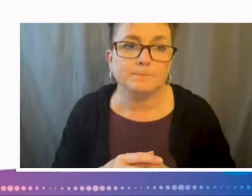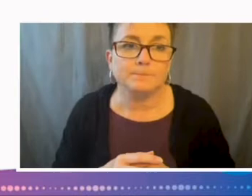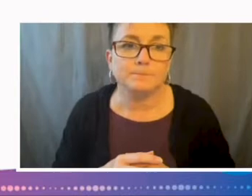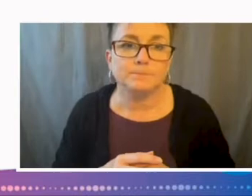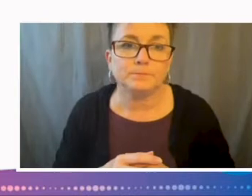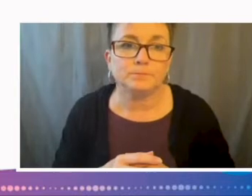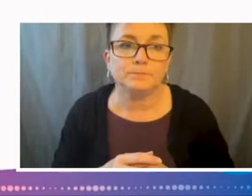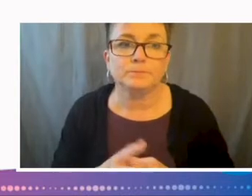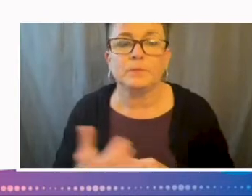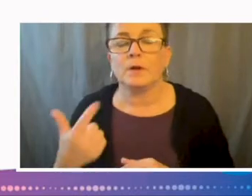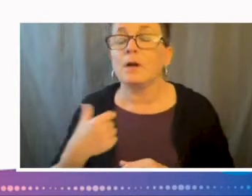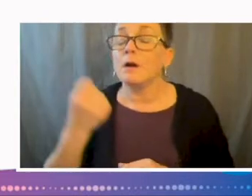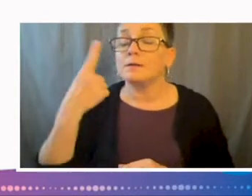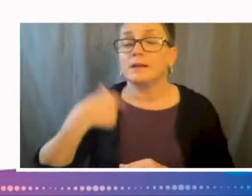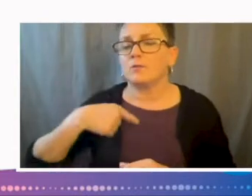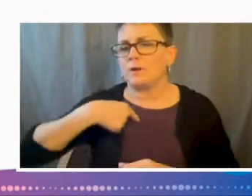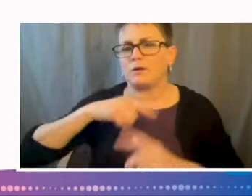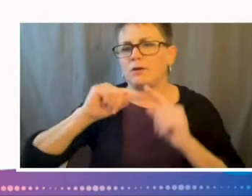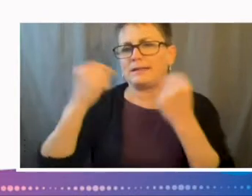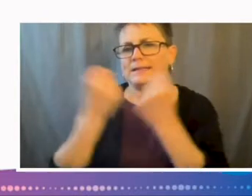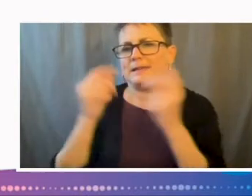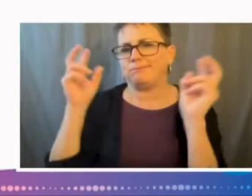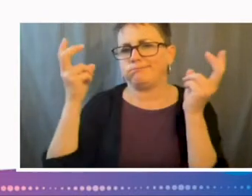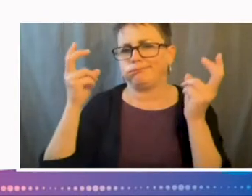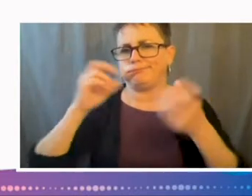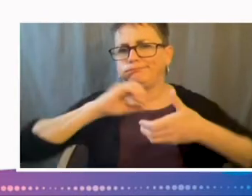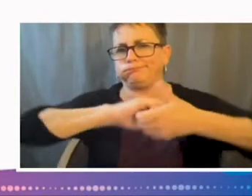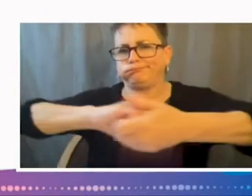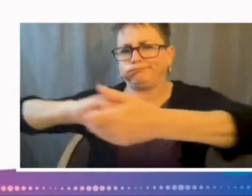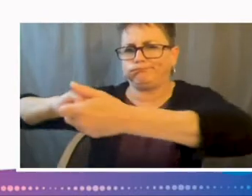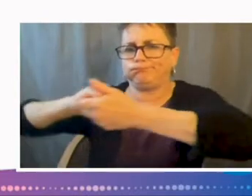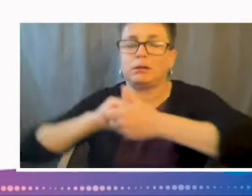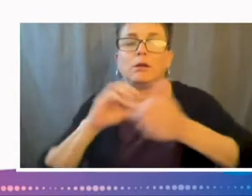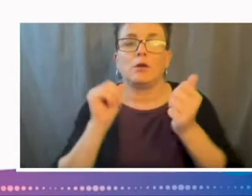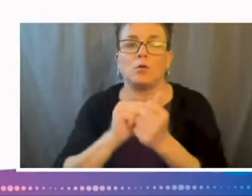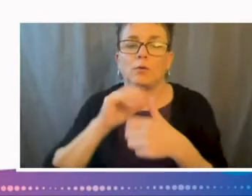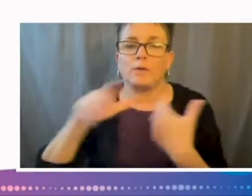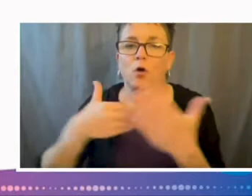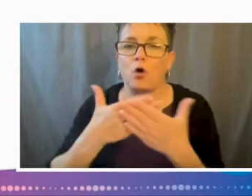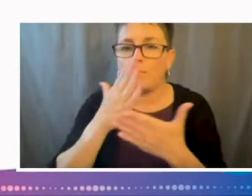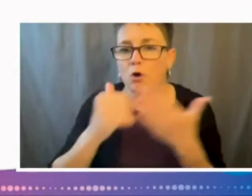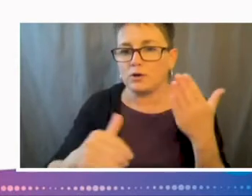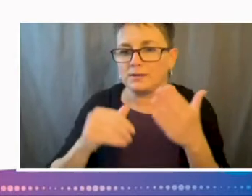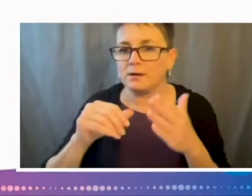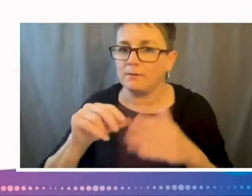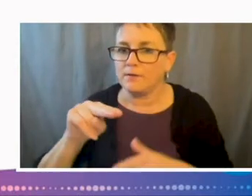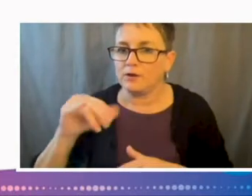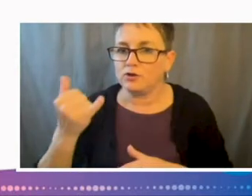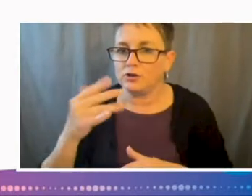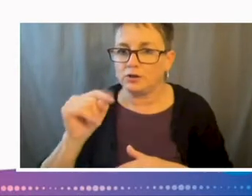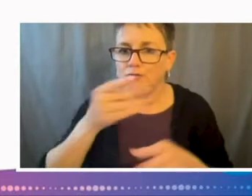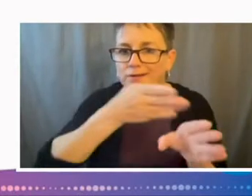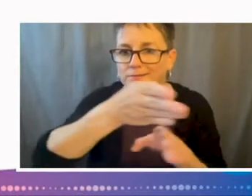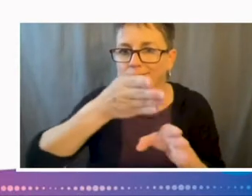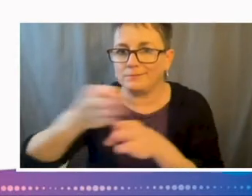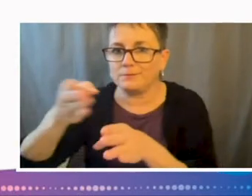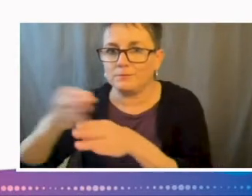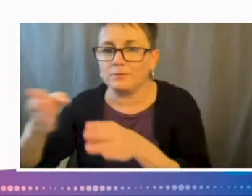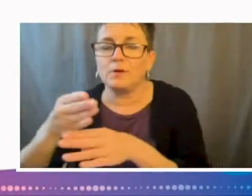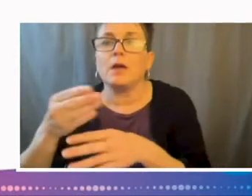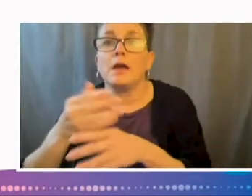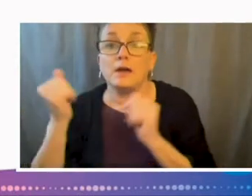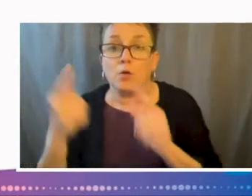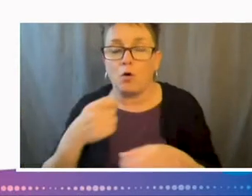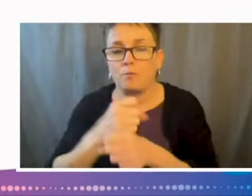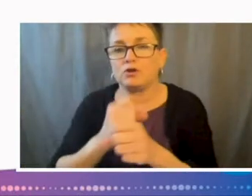We work as a team with all areas of the agency in their efforts to ensure compliance with the ADA